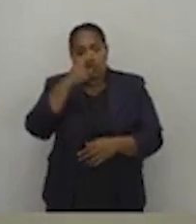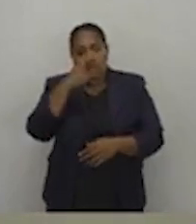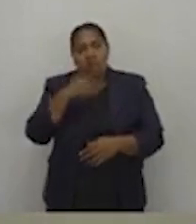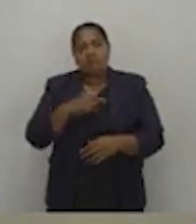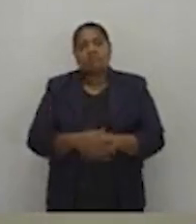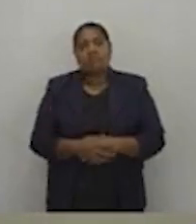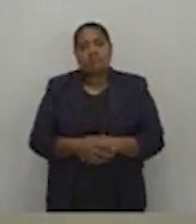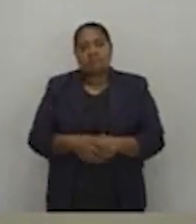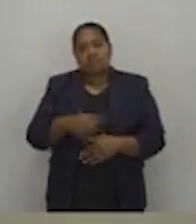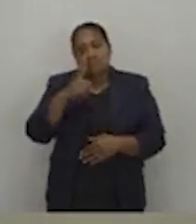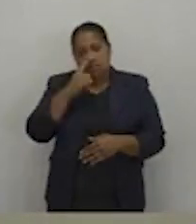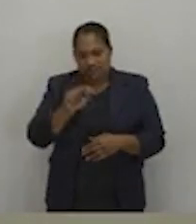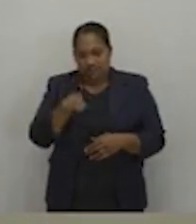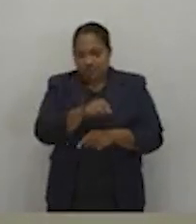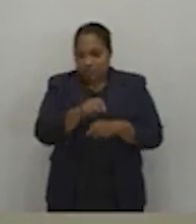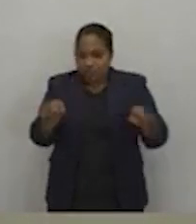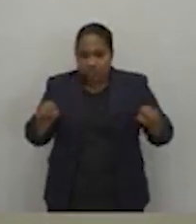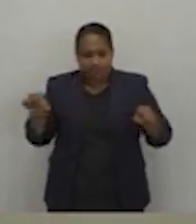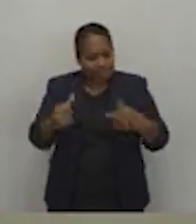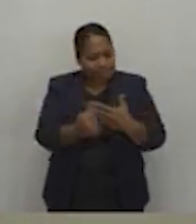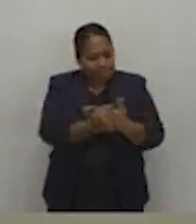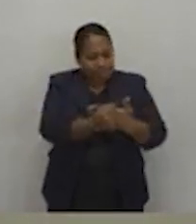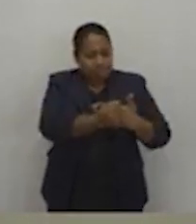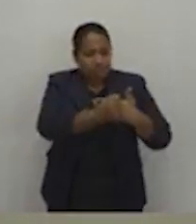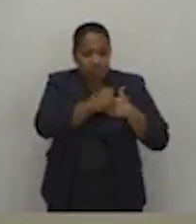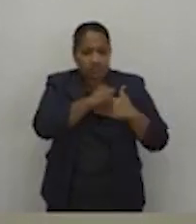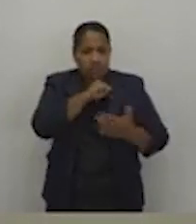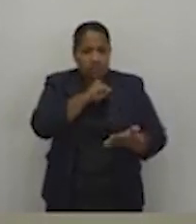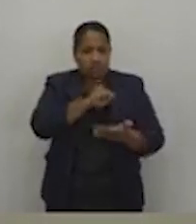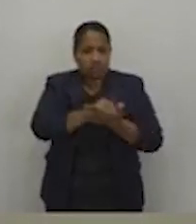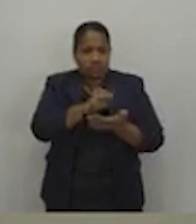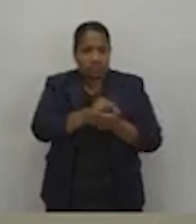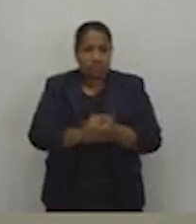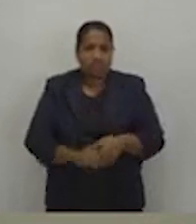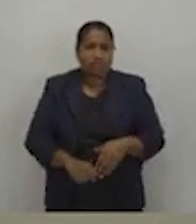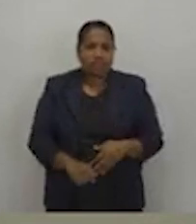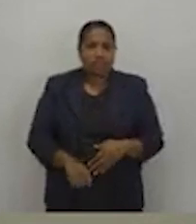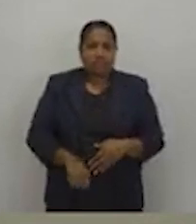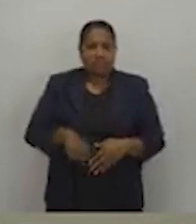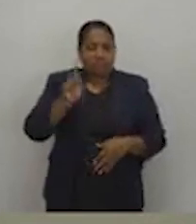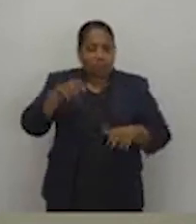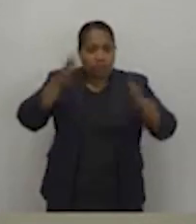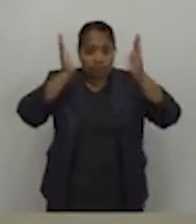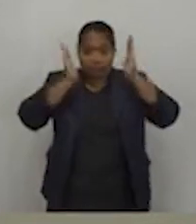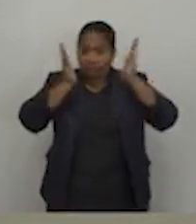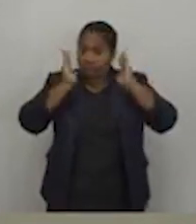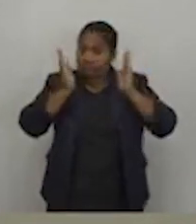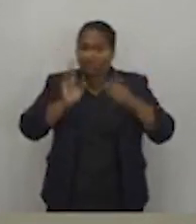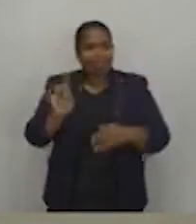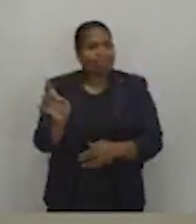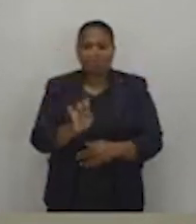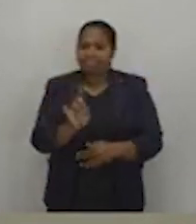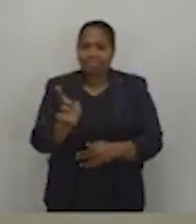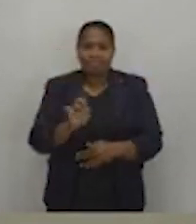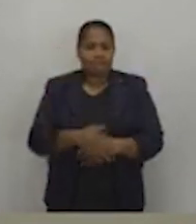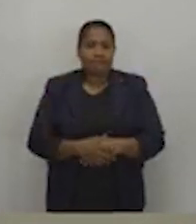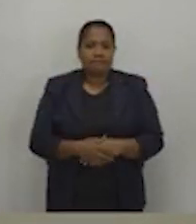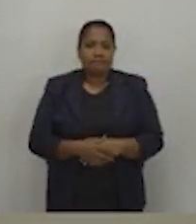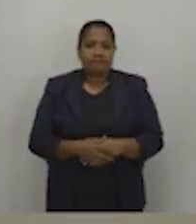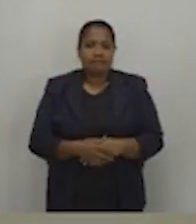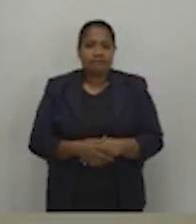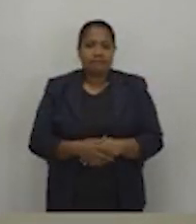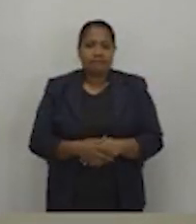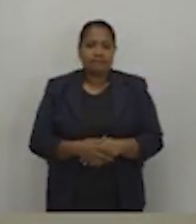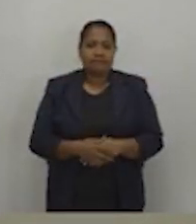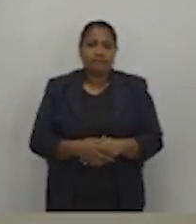as safely as possible. No religious services are to be held. Non-work gatherings should not